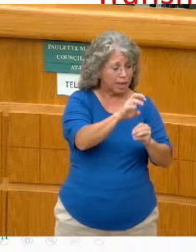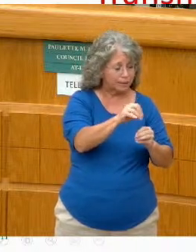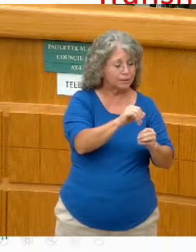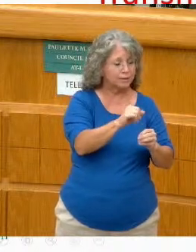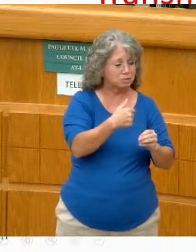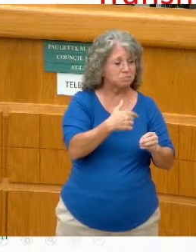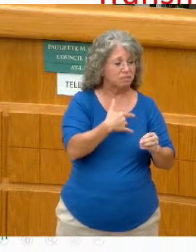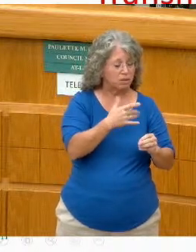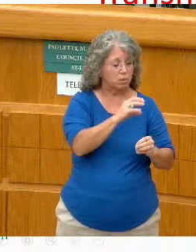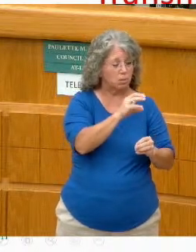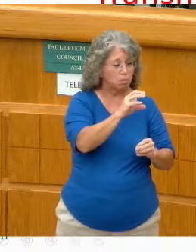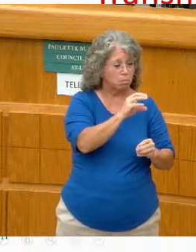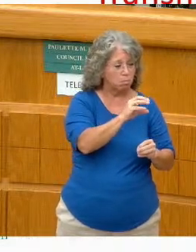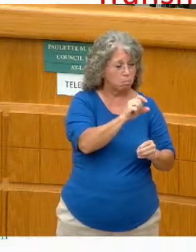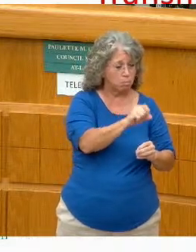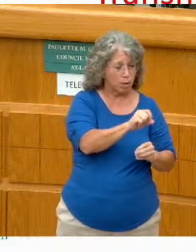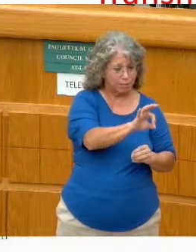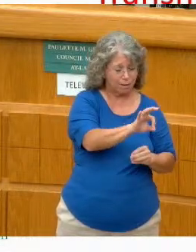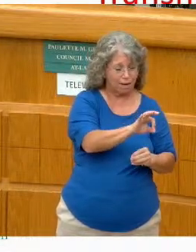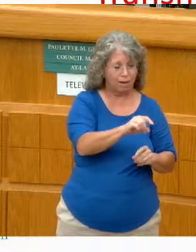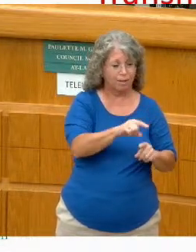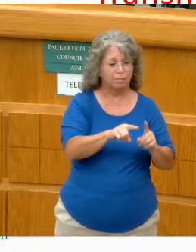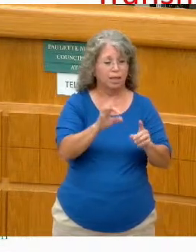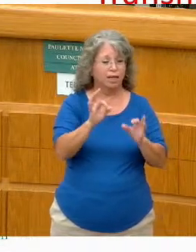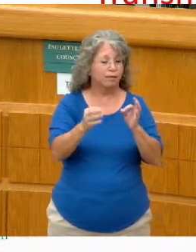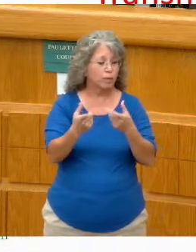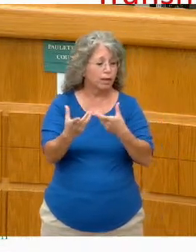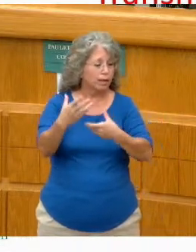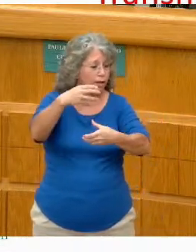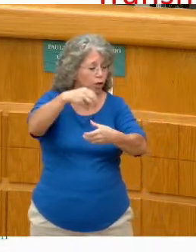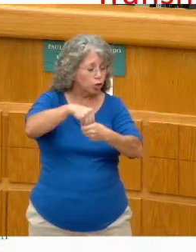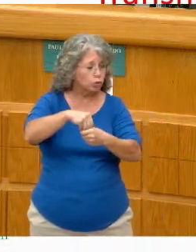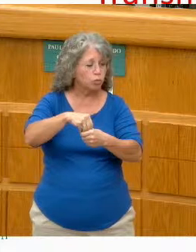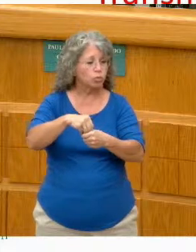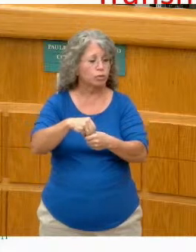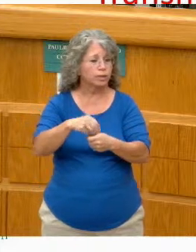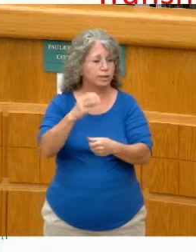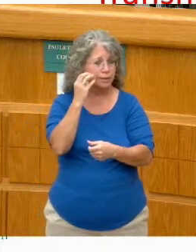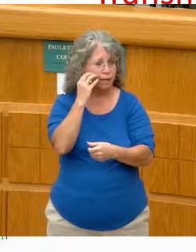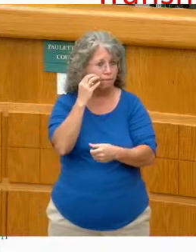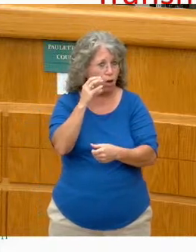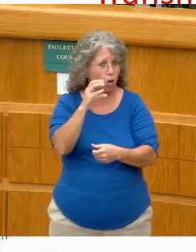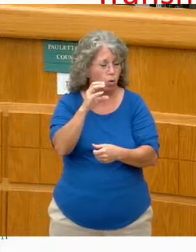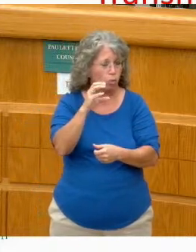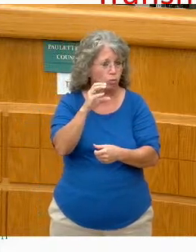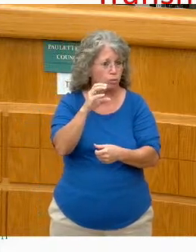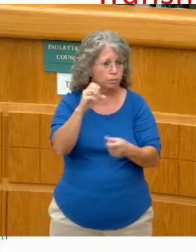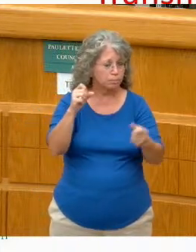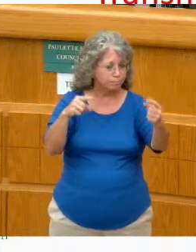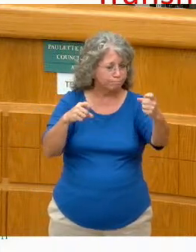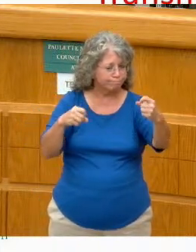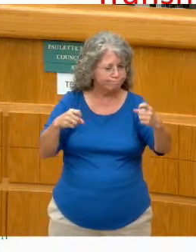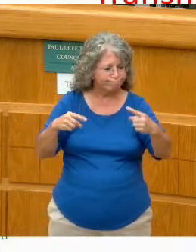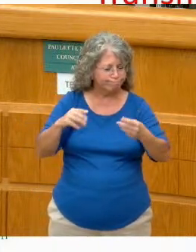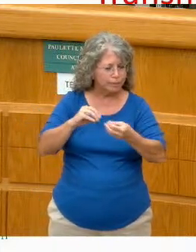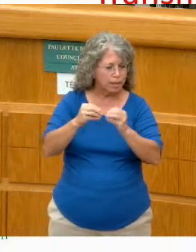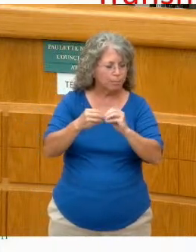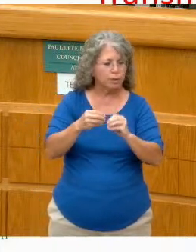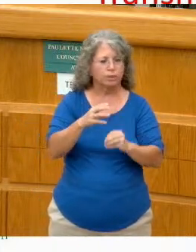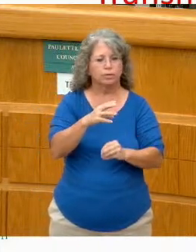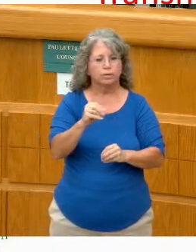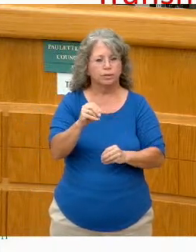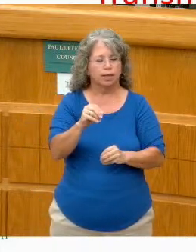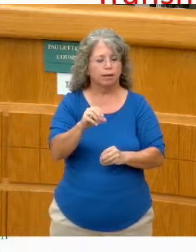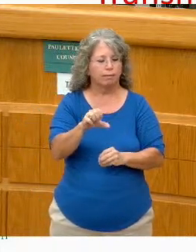1.1, like the number of encounters or the distance traveled, and the sort of non-essential foot traffic